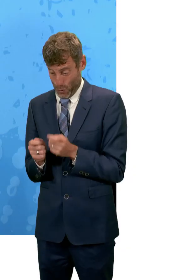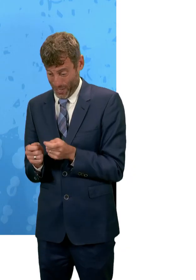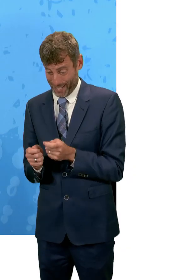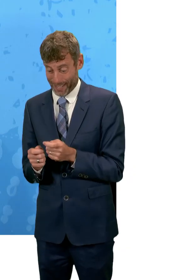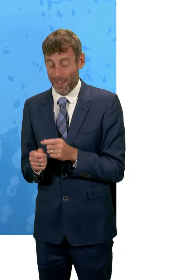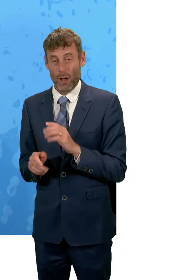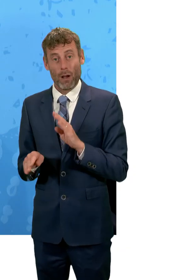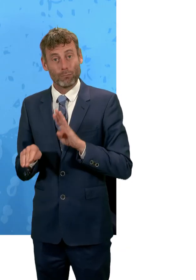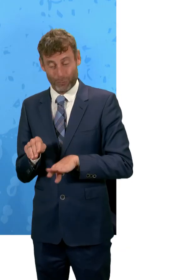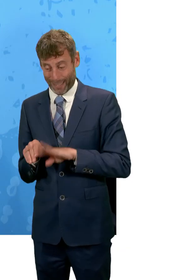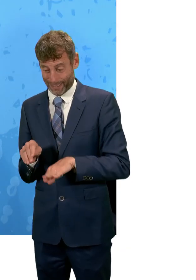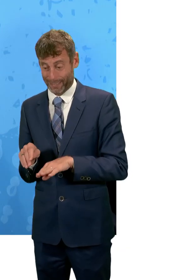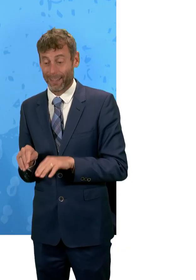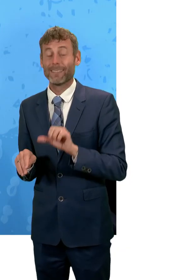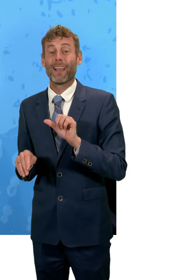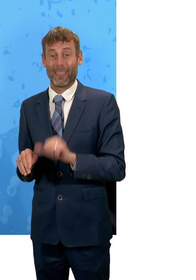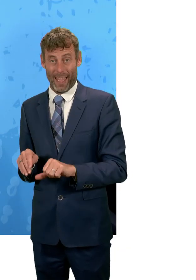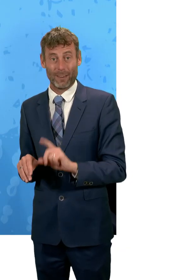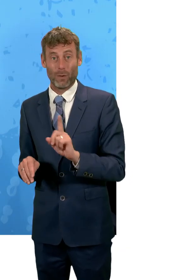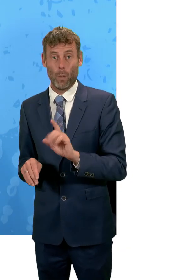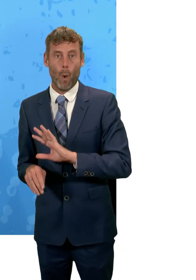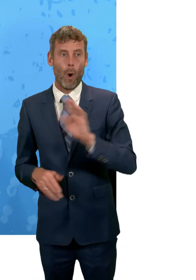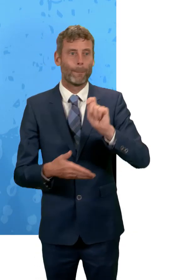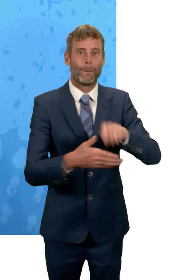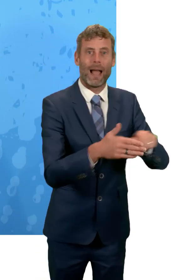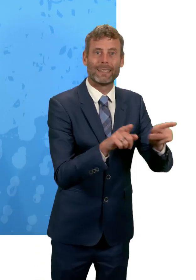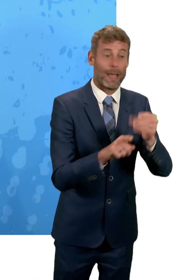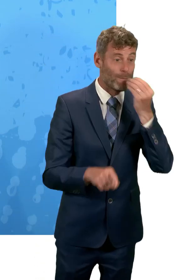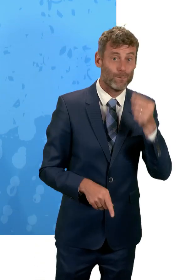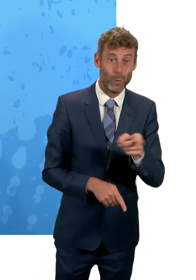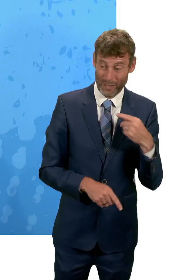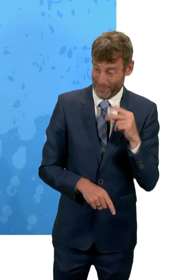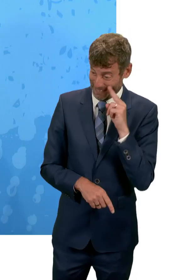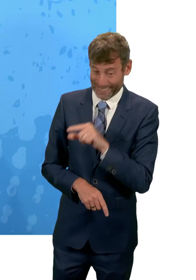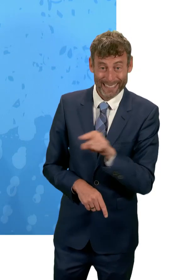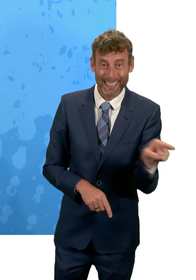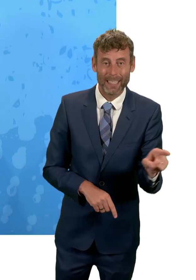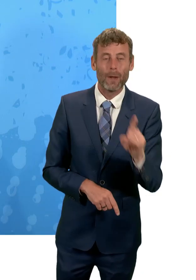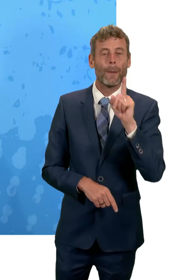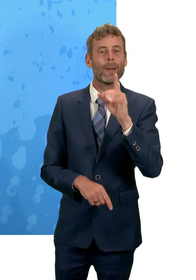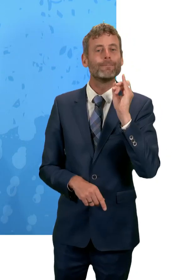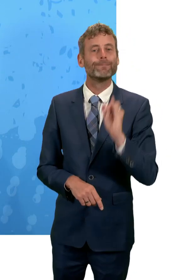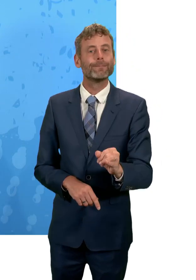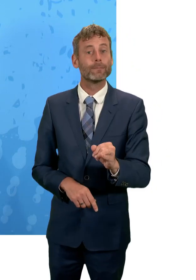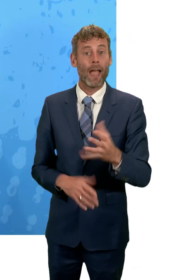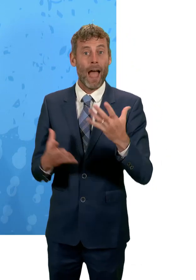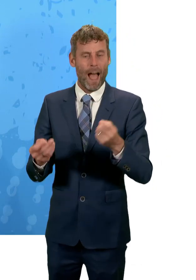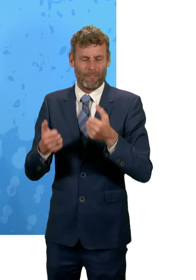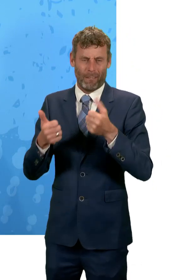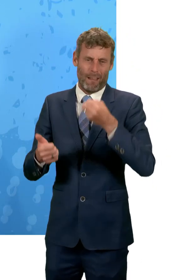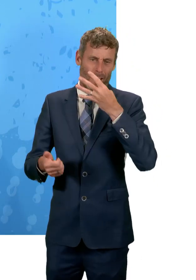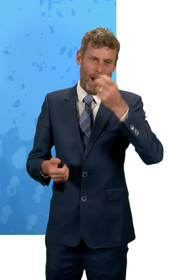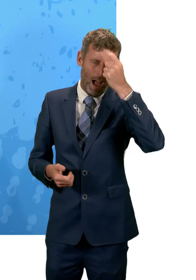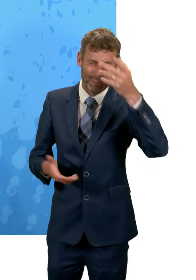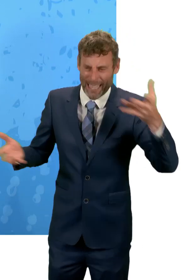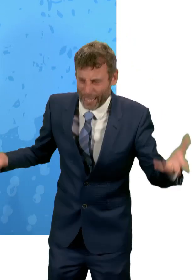So it trying encourages them doing that in their own environment. But again, what I've found, there's no joined up. There's some great people out there that are